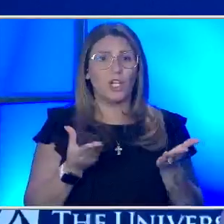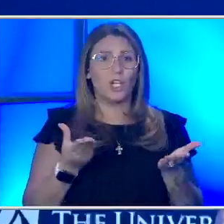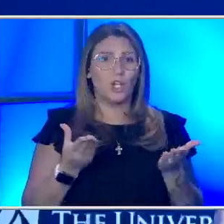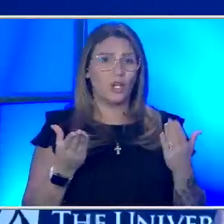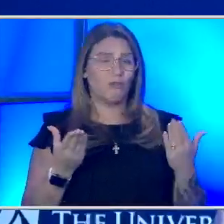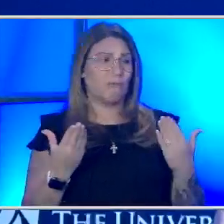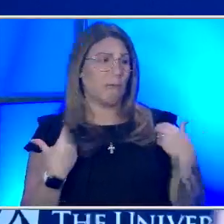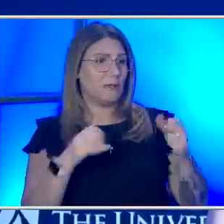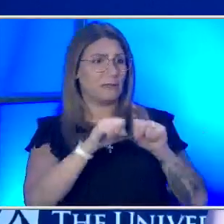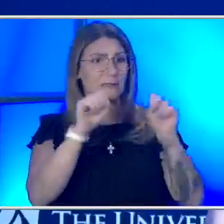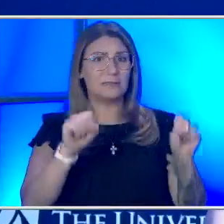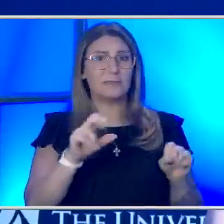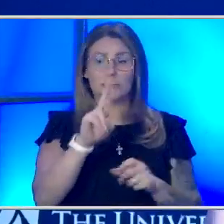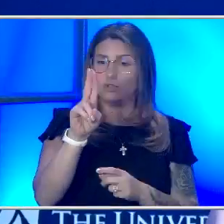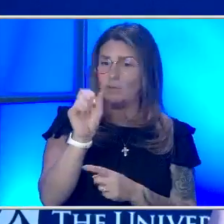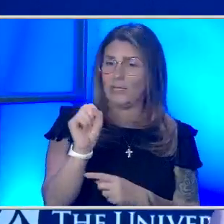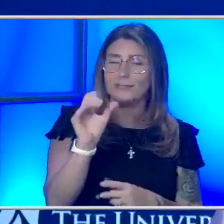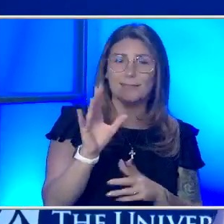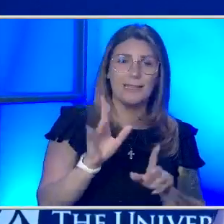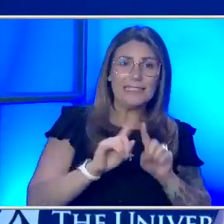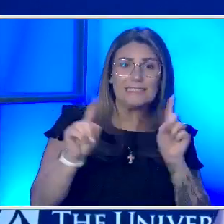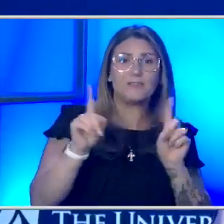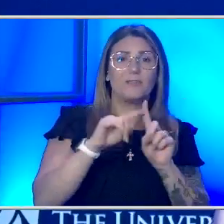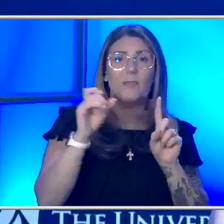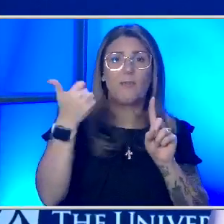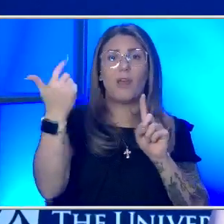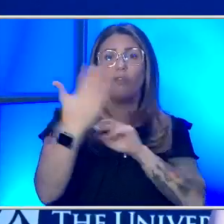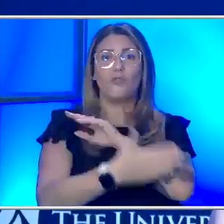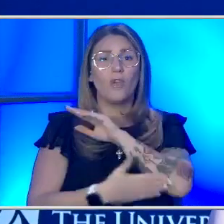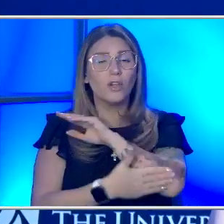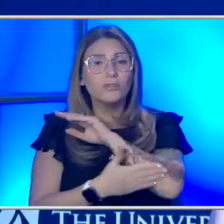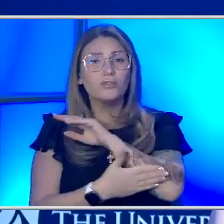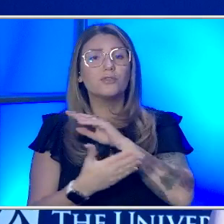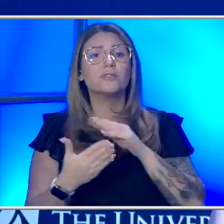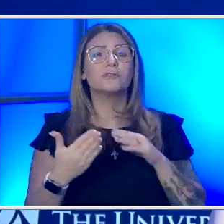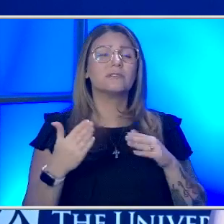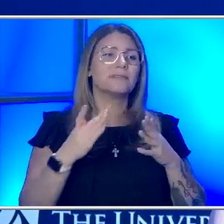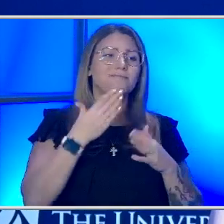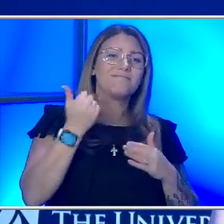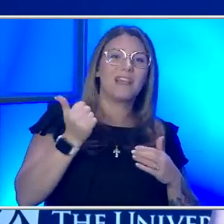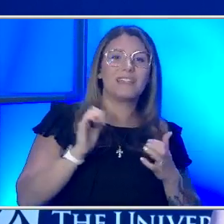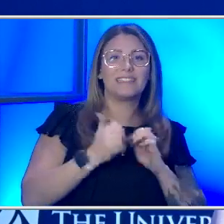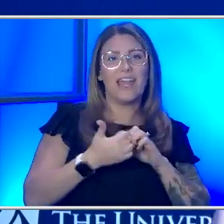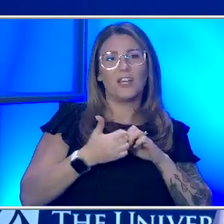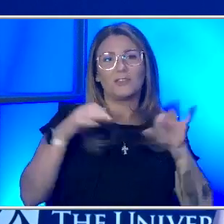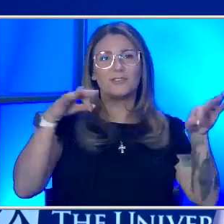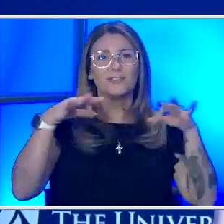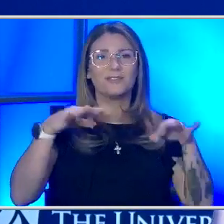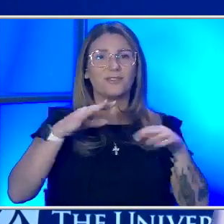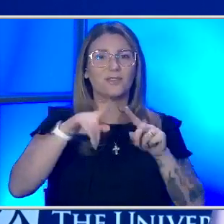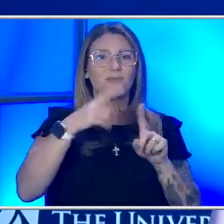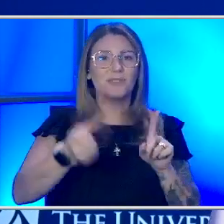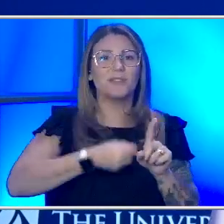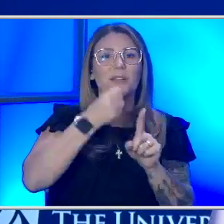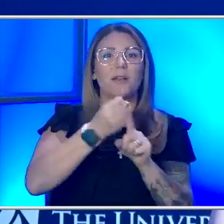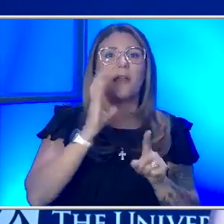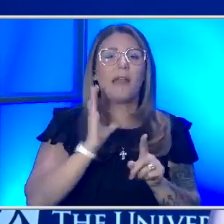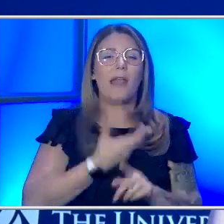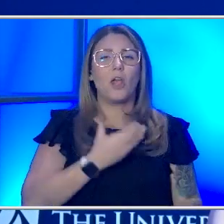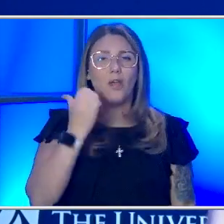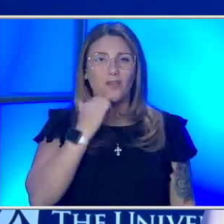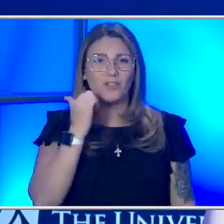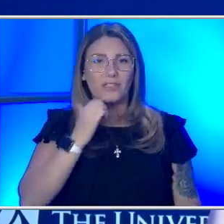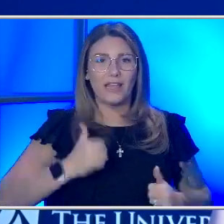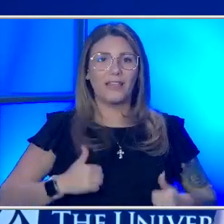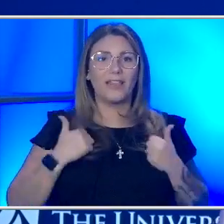countries as well. I think the best way that I heard to describe it is when it was impacting our daily life on a regular